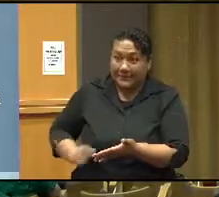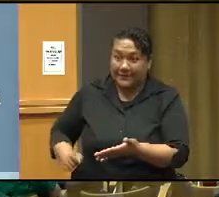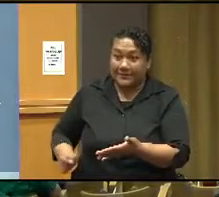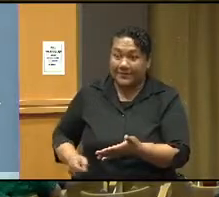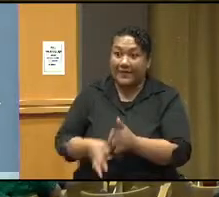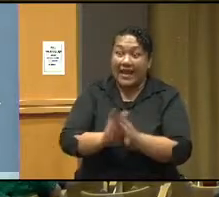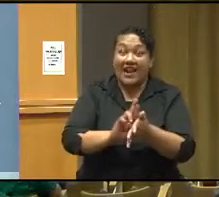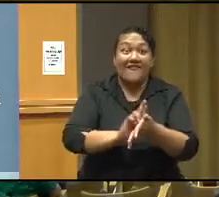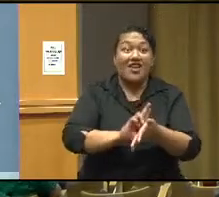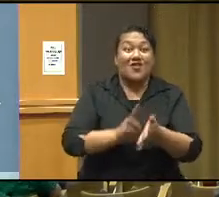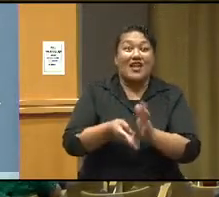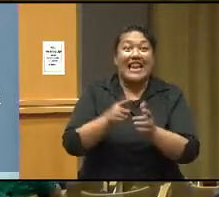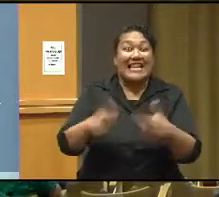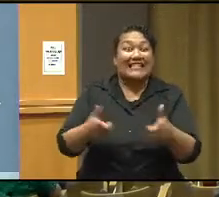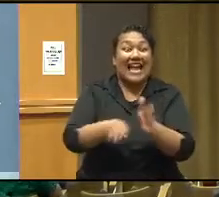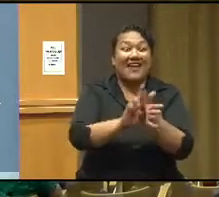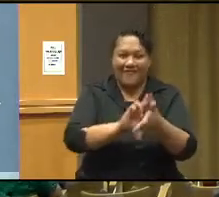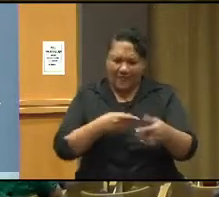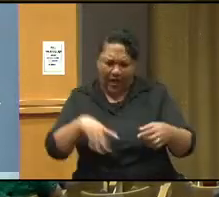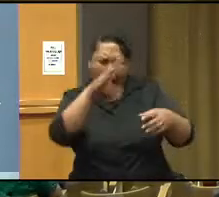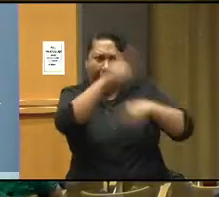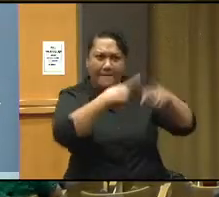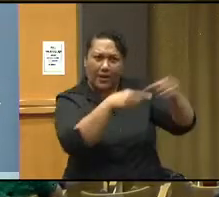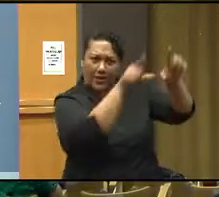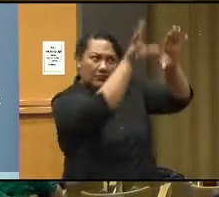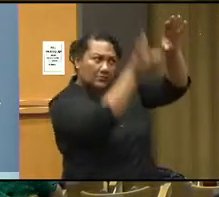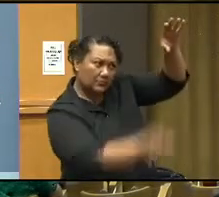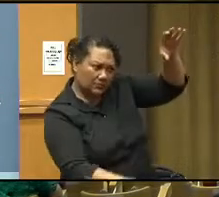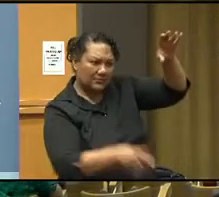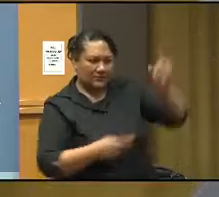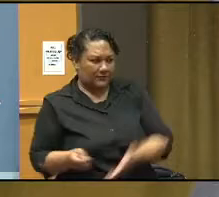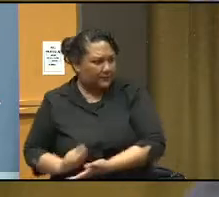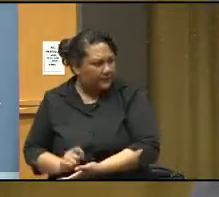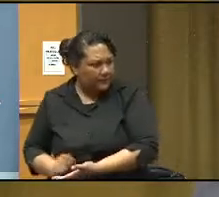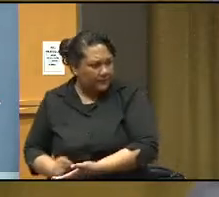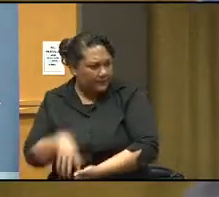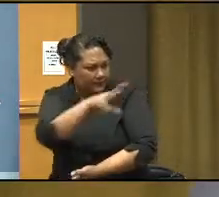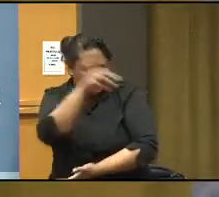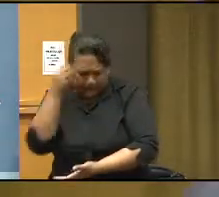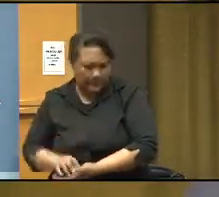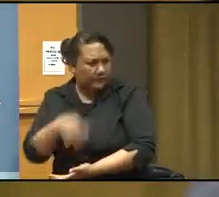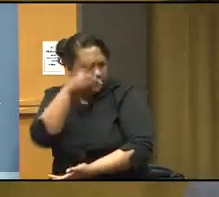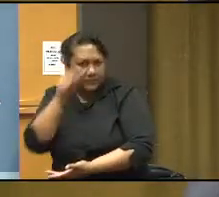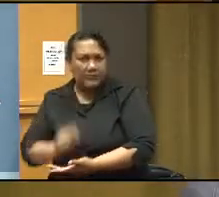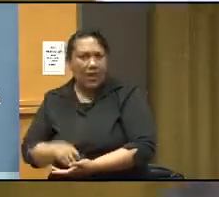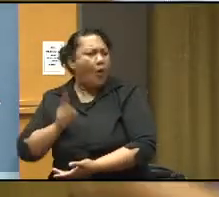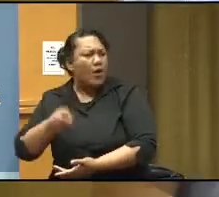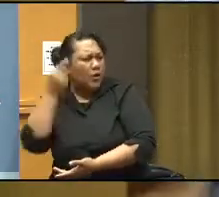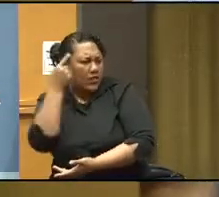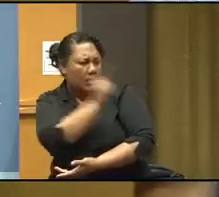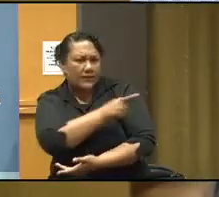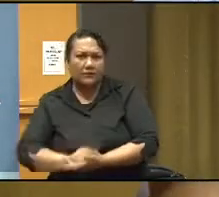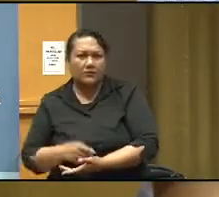they get that right, if I can get them to do 1 solid literature review, then the 10 and the 11 and the 20, 30 can follow